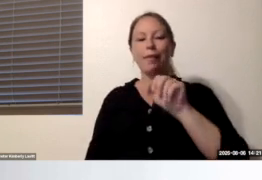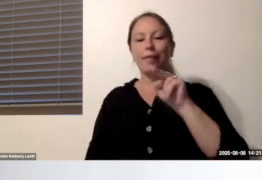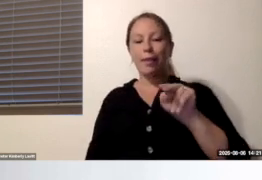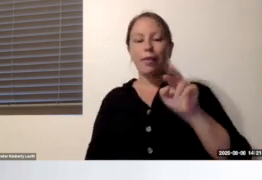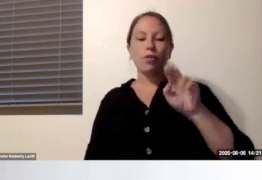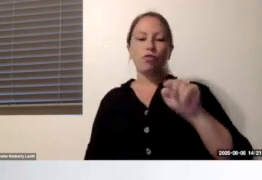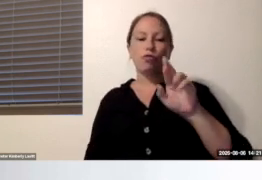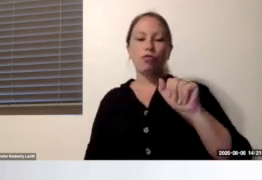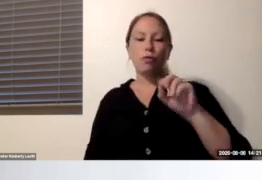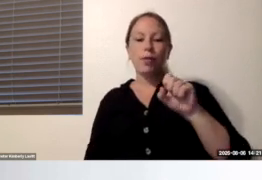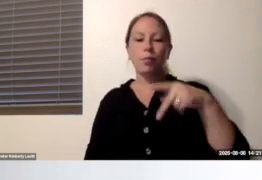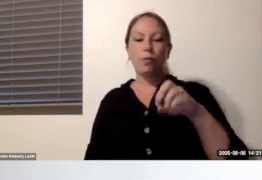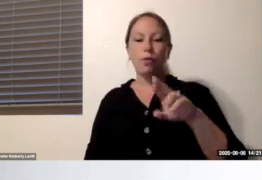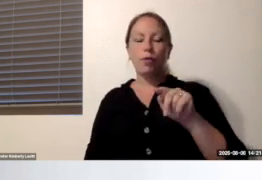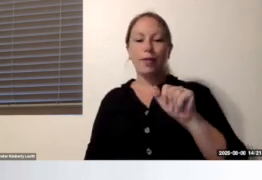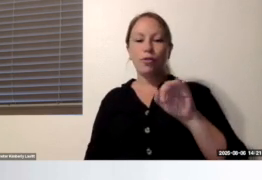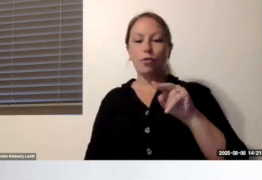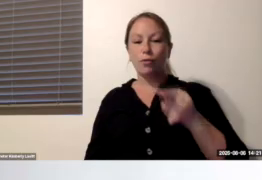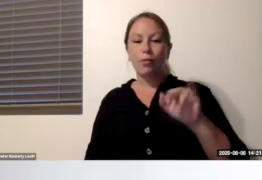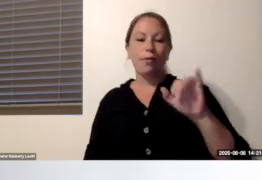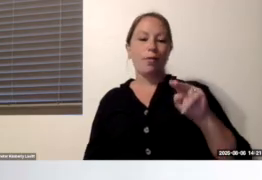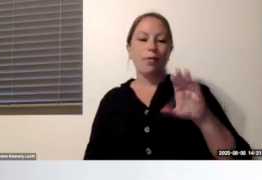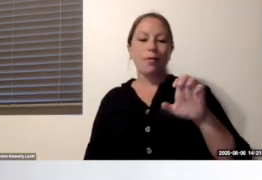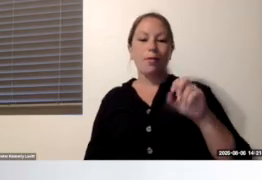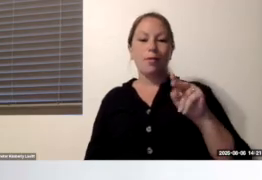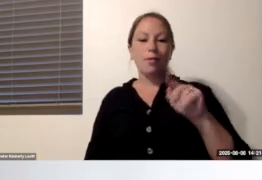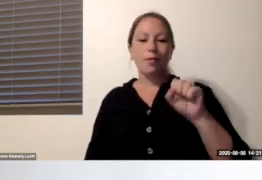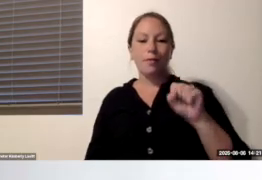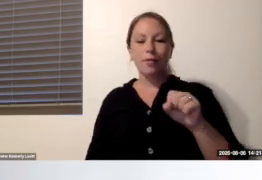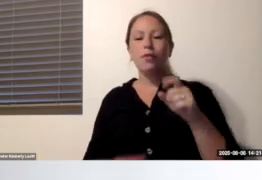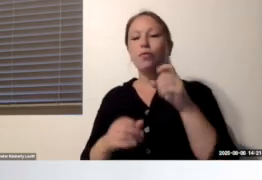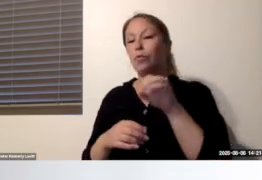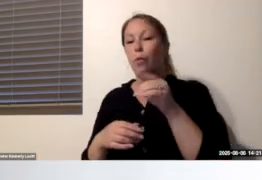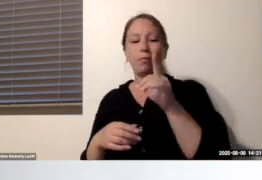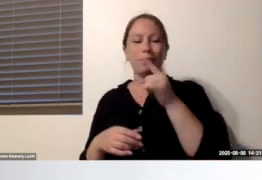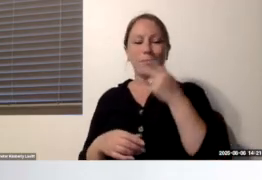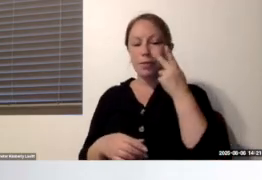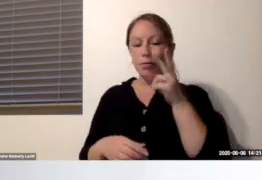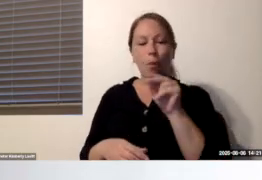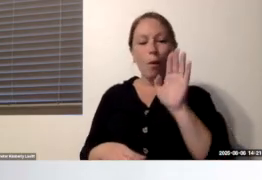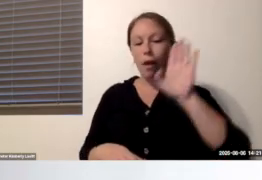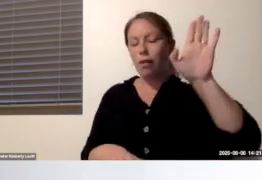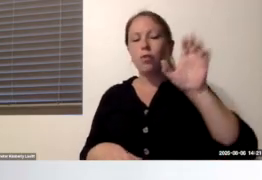cleantransportationincentives@arb.ca.gov. I still see no hands at this time, so I'm going to hand things back to Catherine.